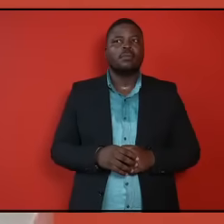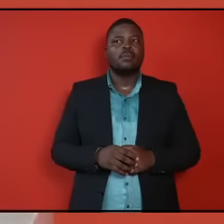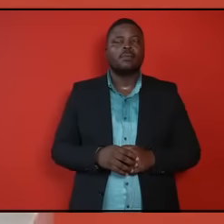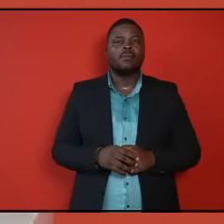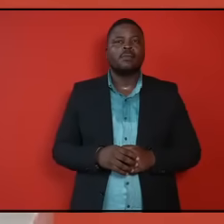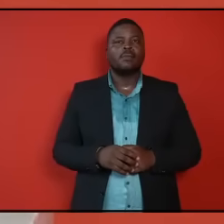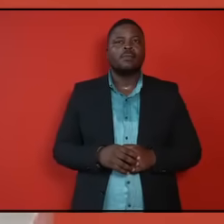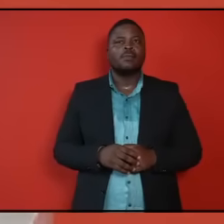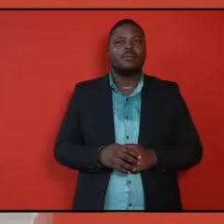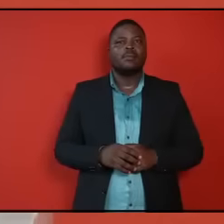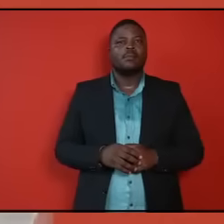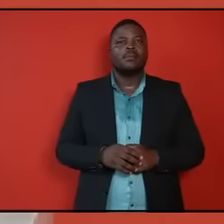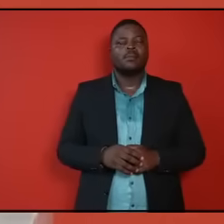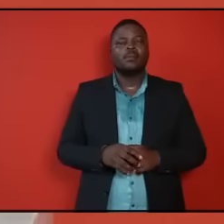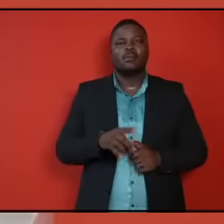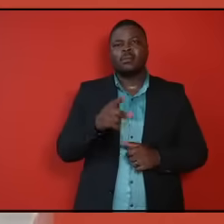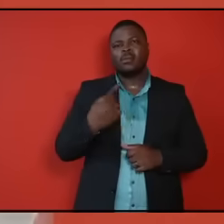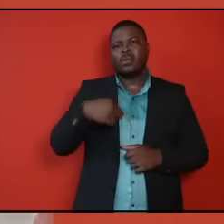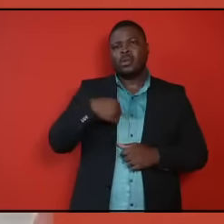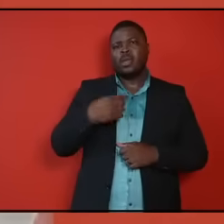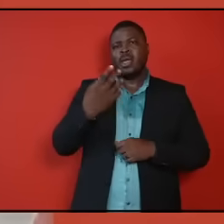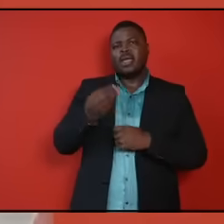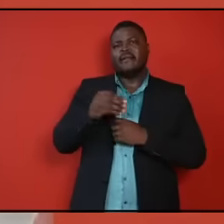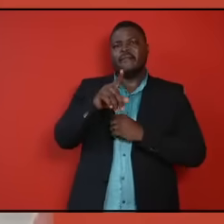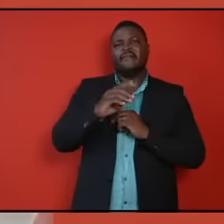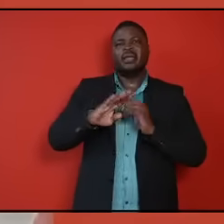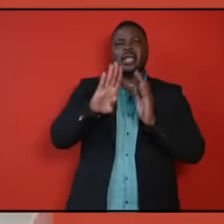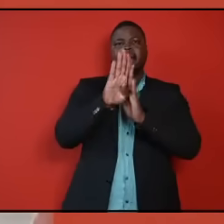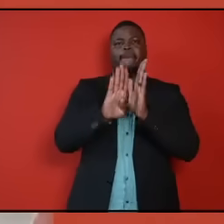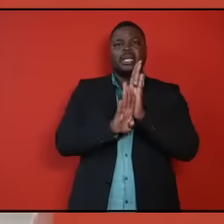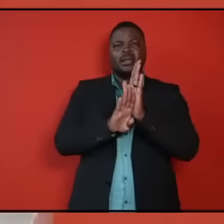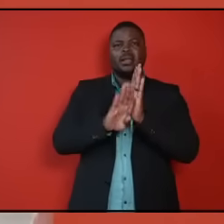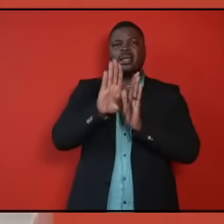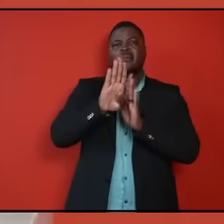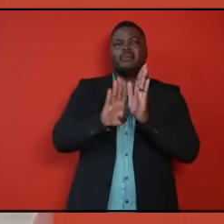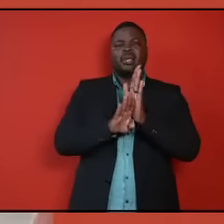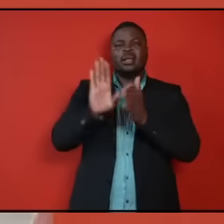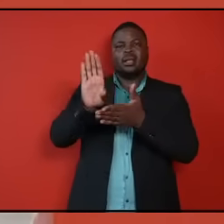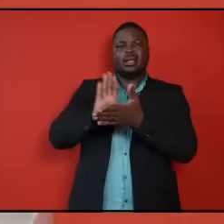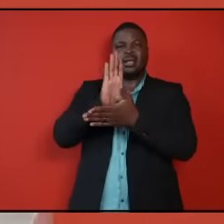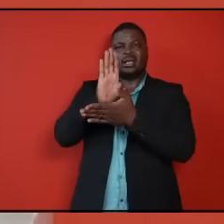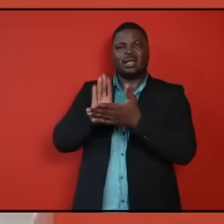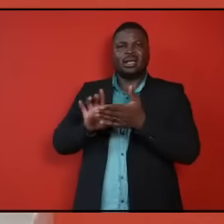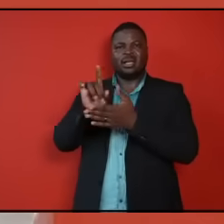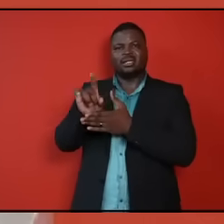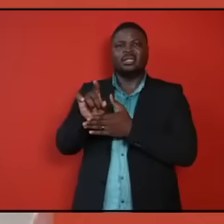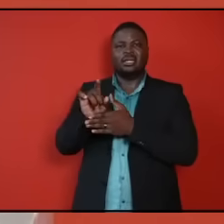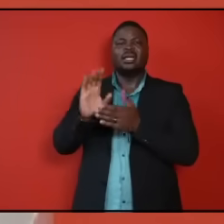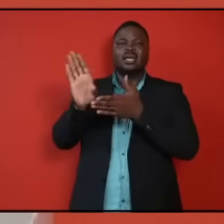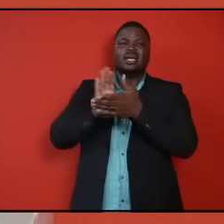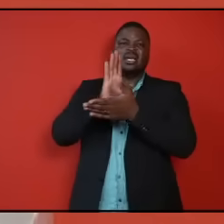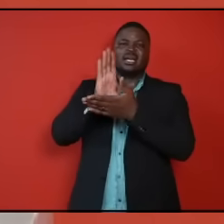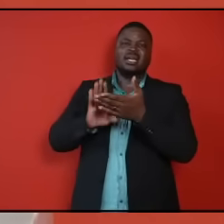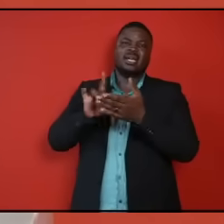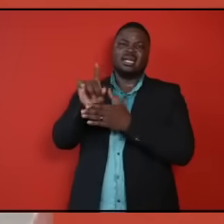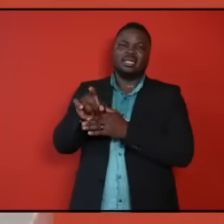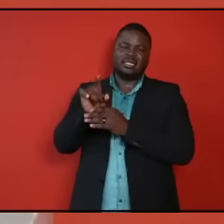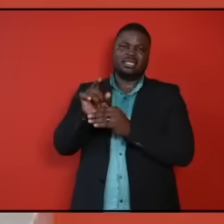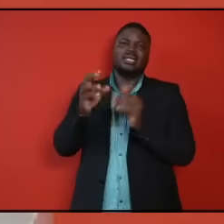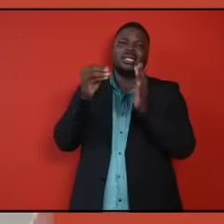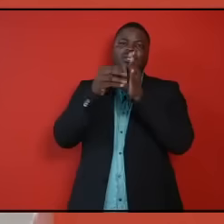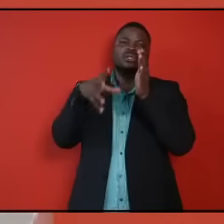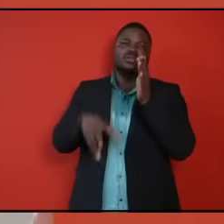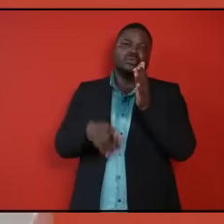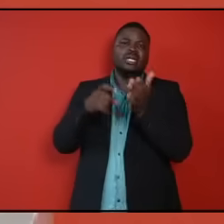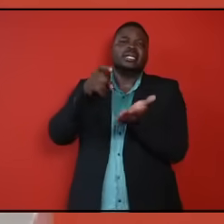TG of cancelling the debt. Yeah, we're in Parliament. We're fighting cancelling of